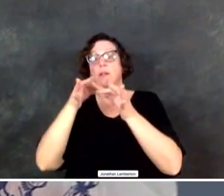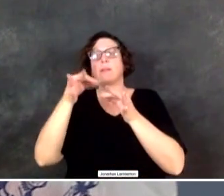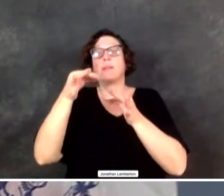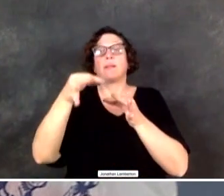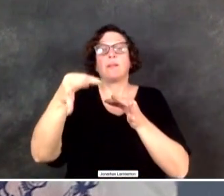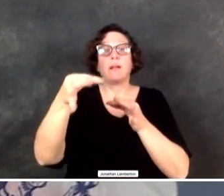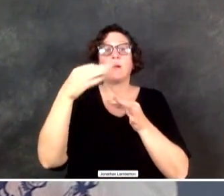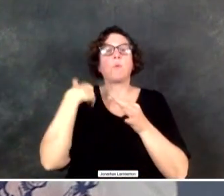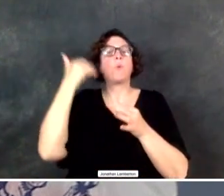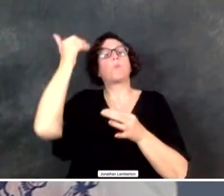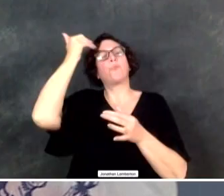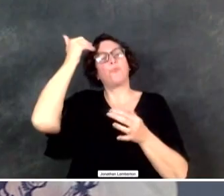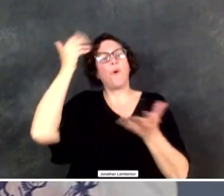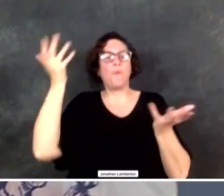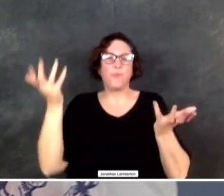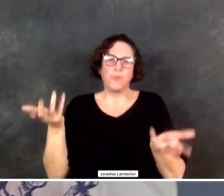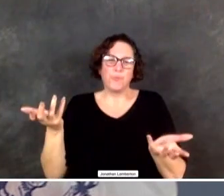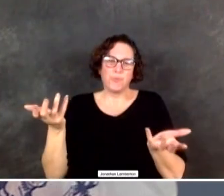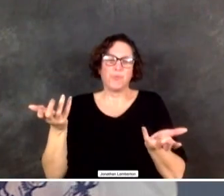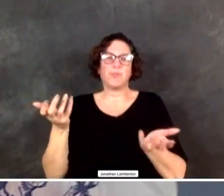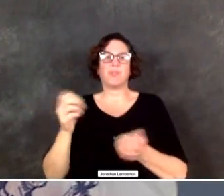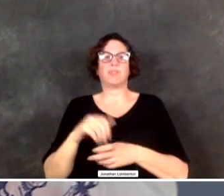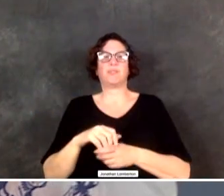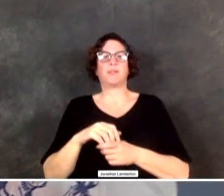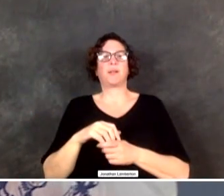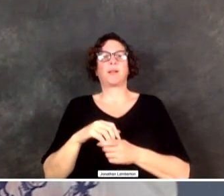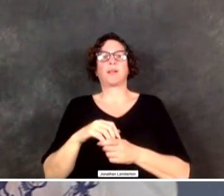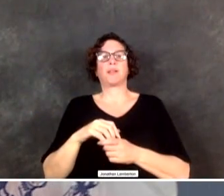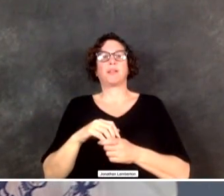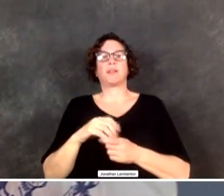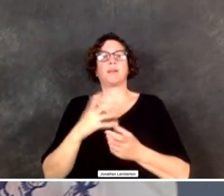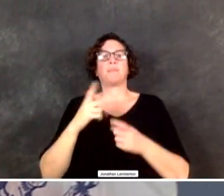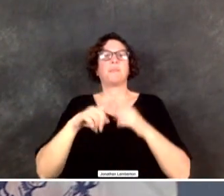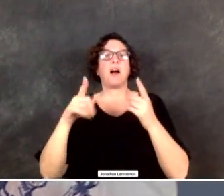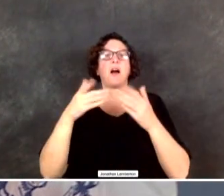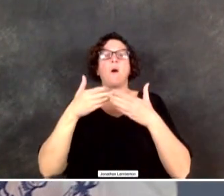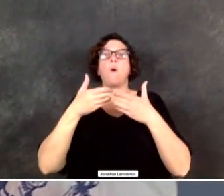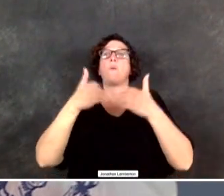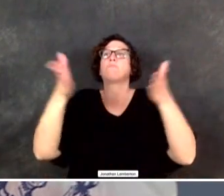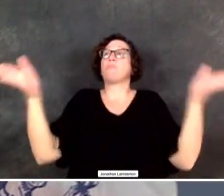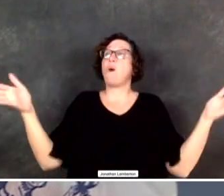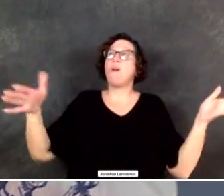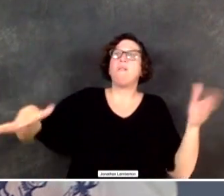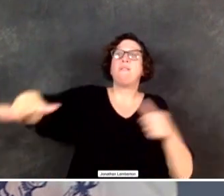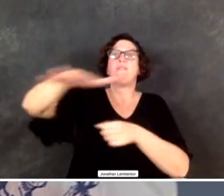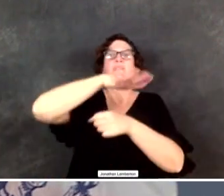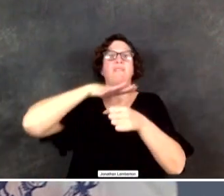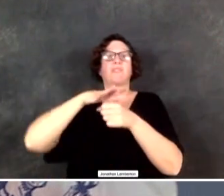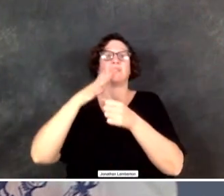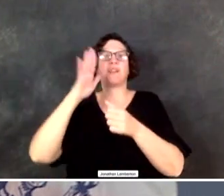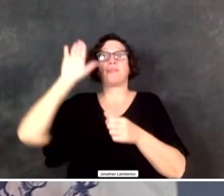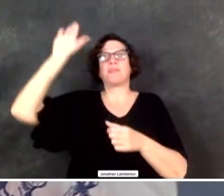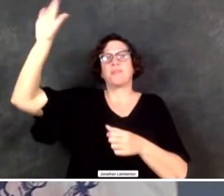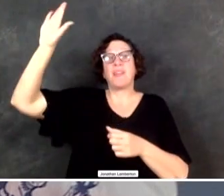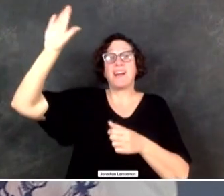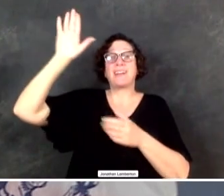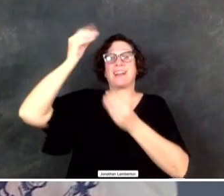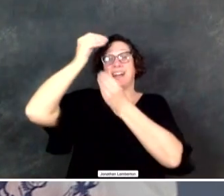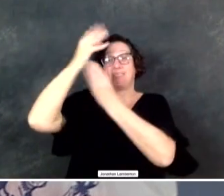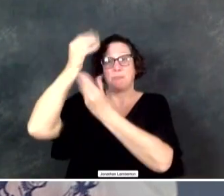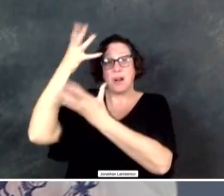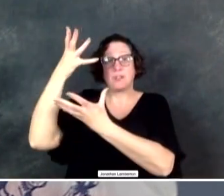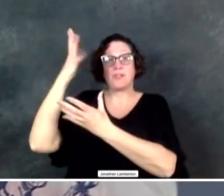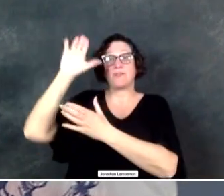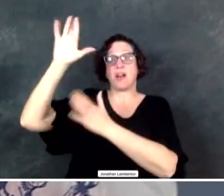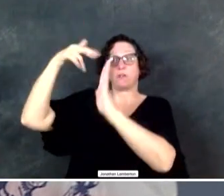time. But I think overall, you know, what the state is finding, you know, we are finding in many ways is the same information, even if it's, you know,